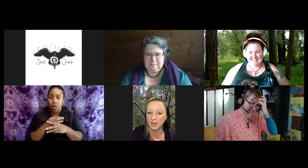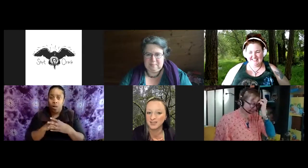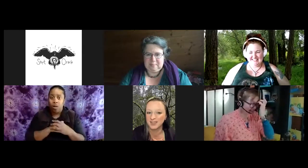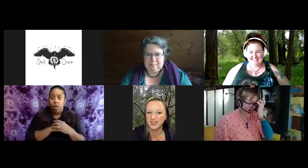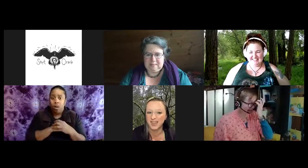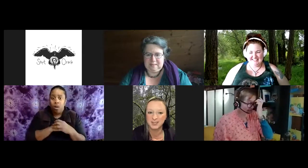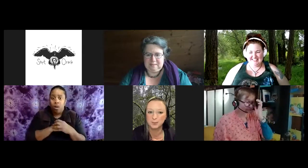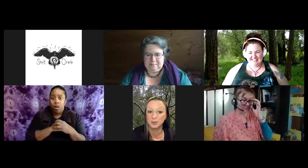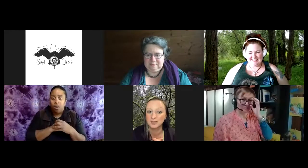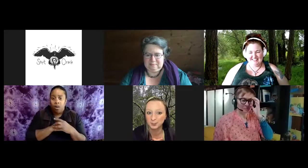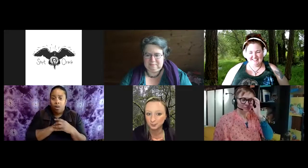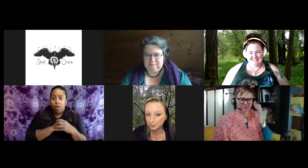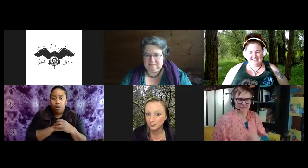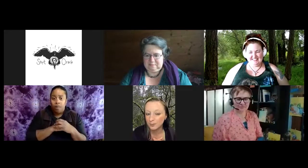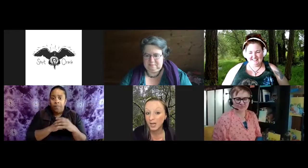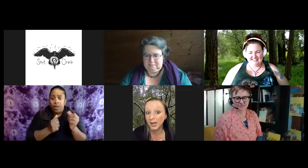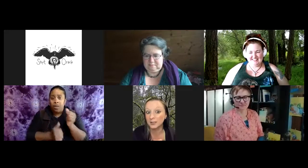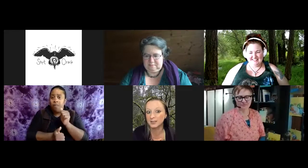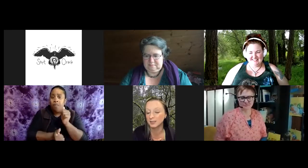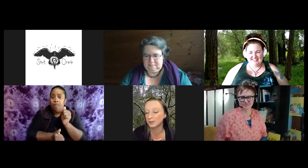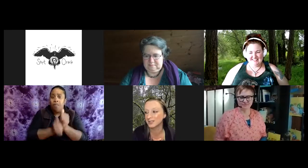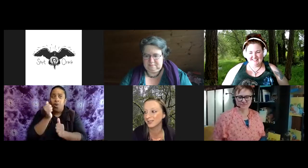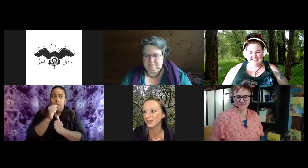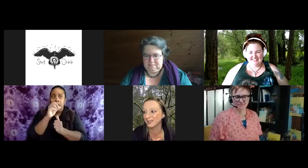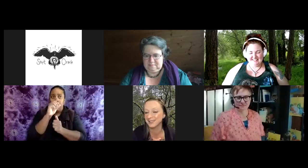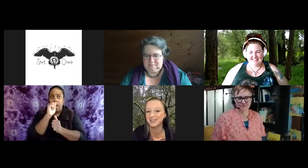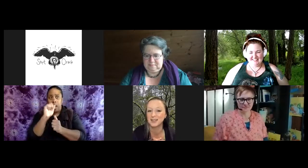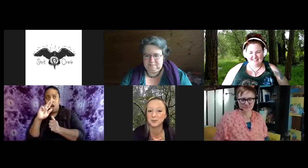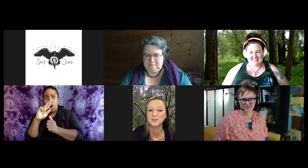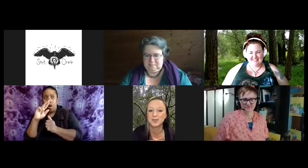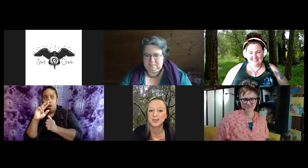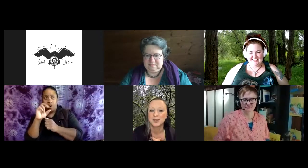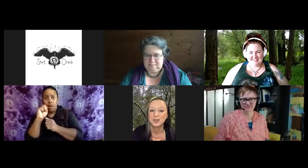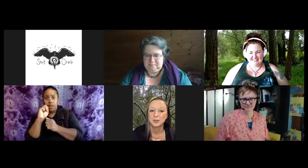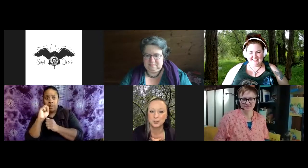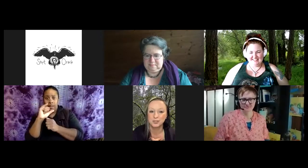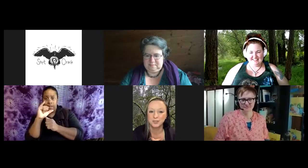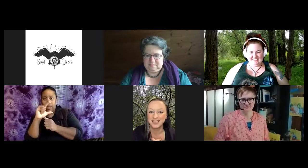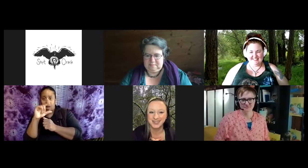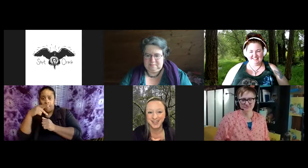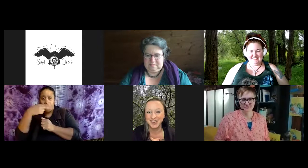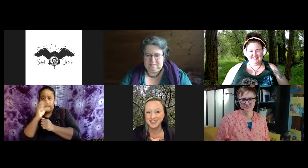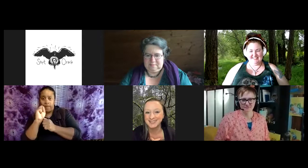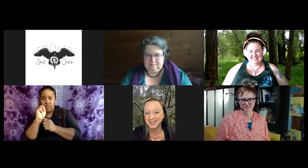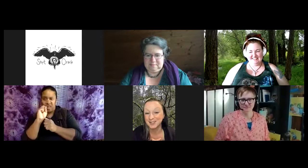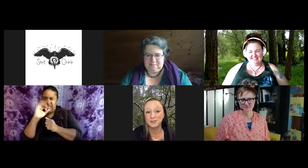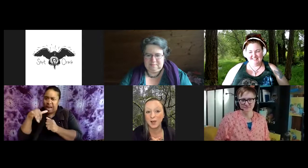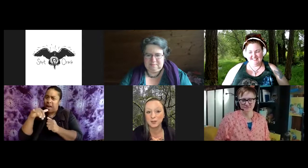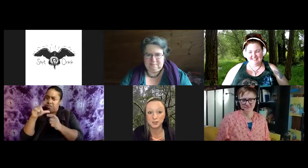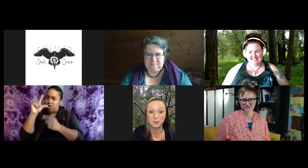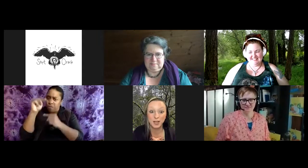realm that is like that. It's mostly air sylphs, and creatures like that,